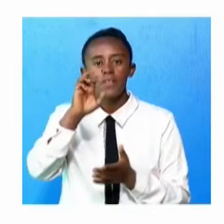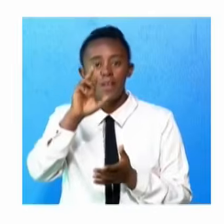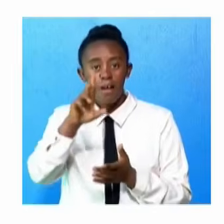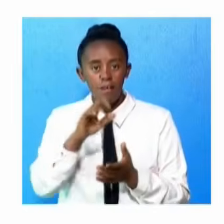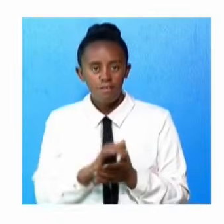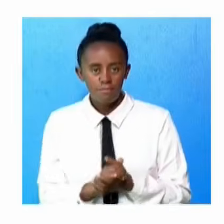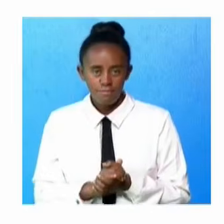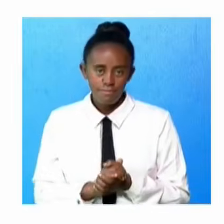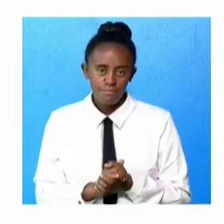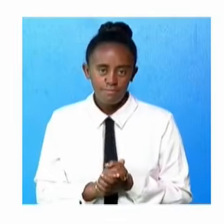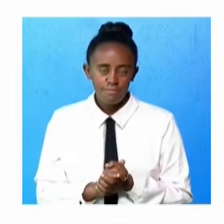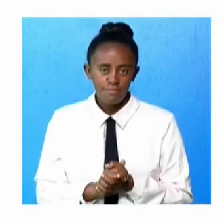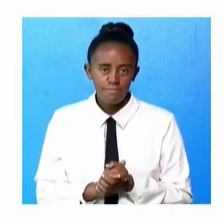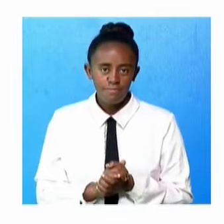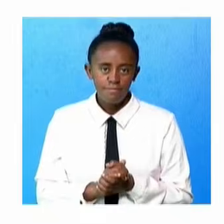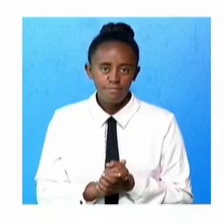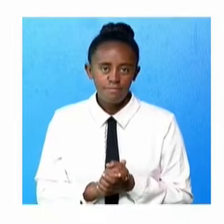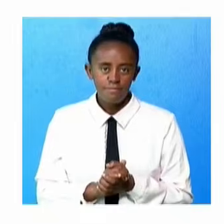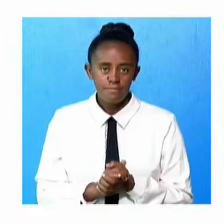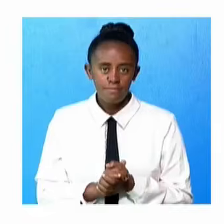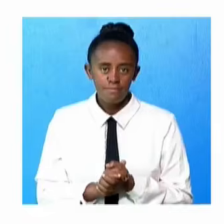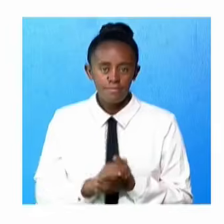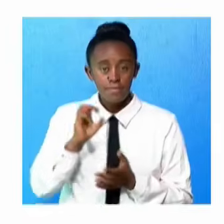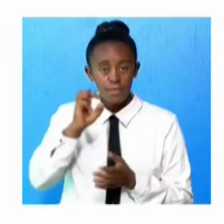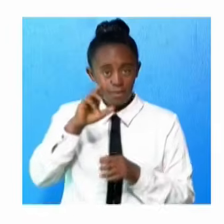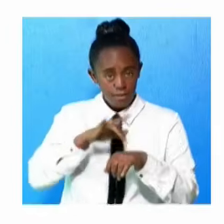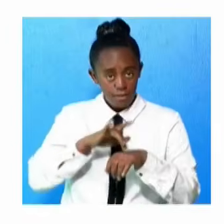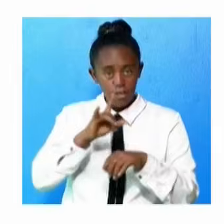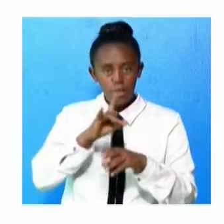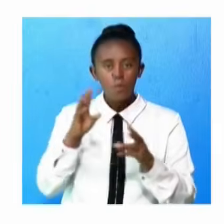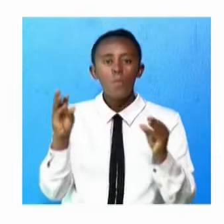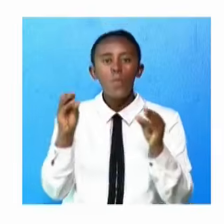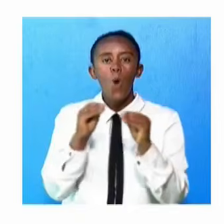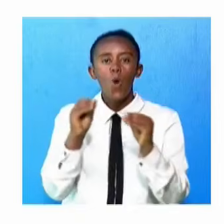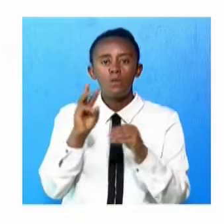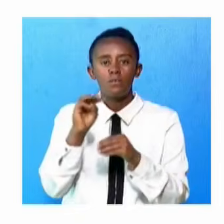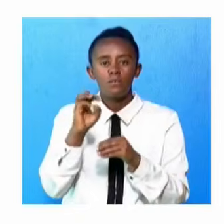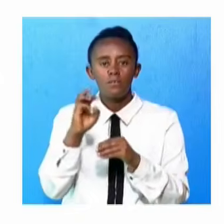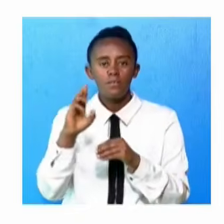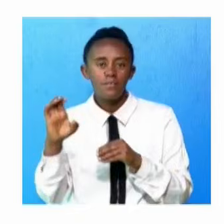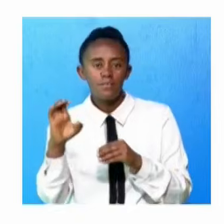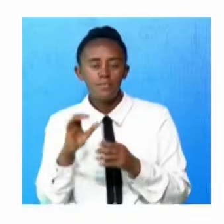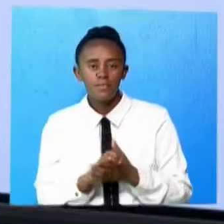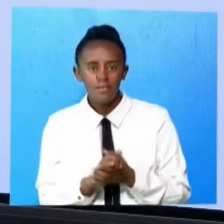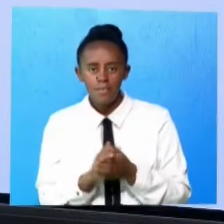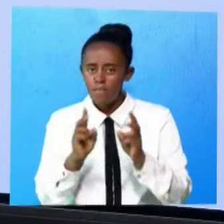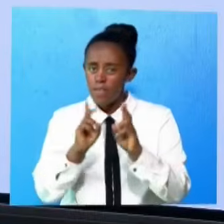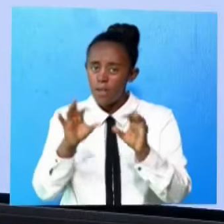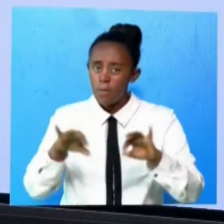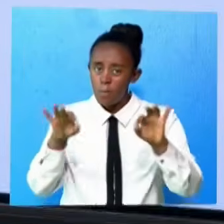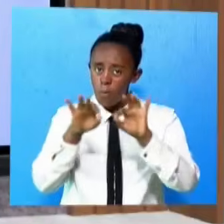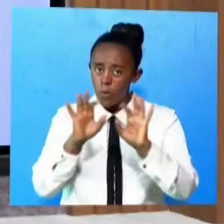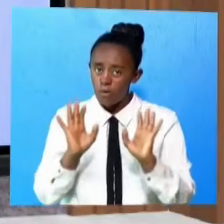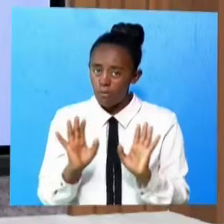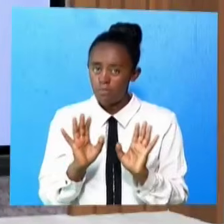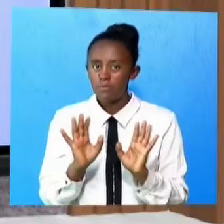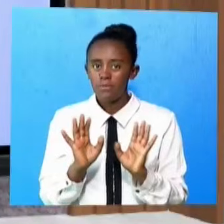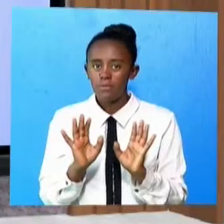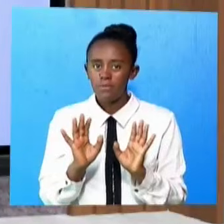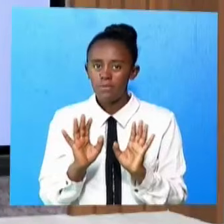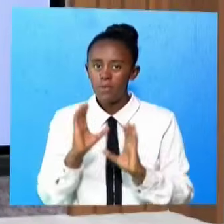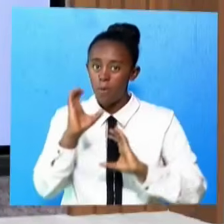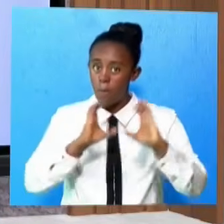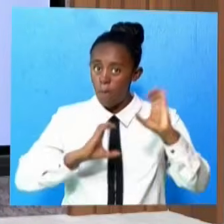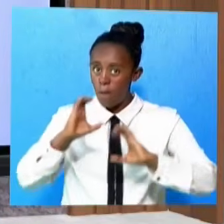remember ER is an also that is more. These are very important